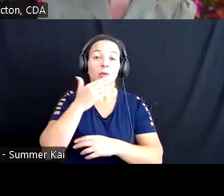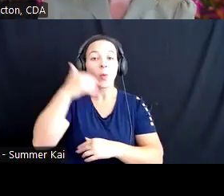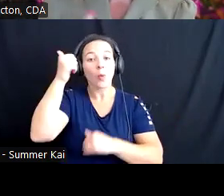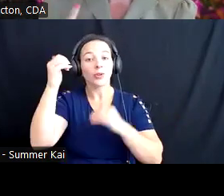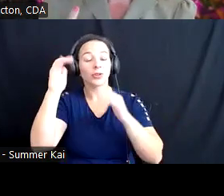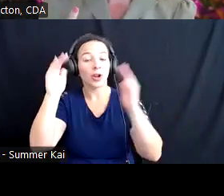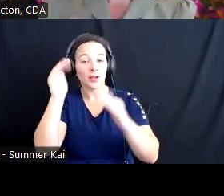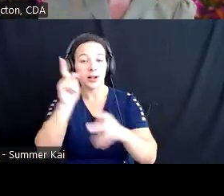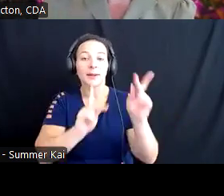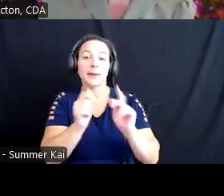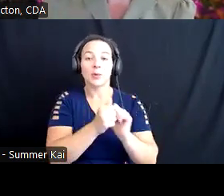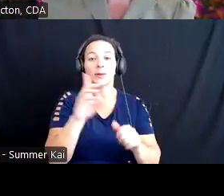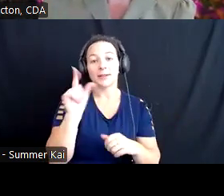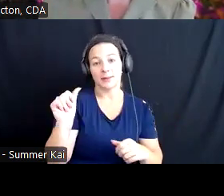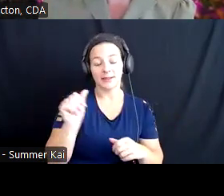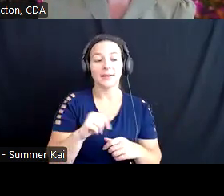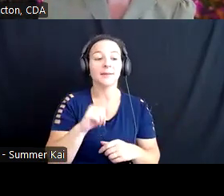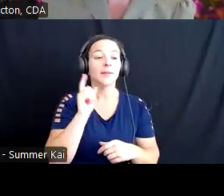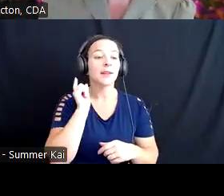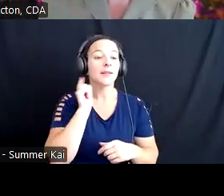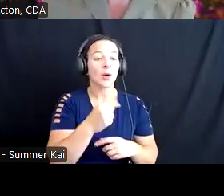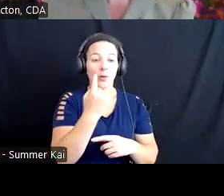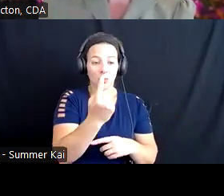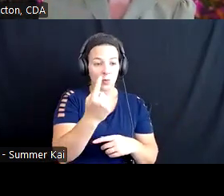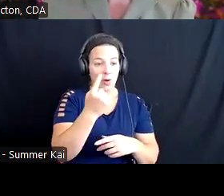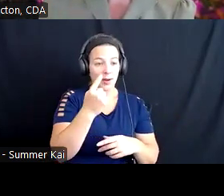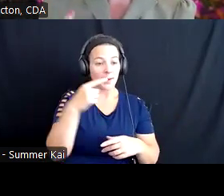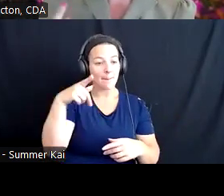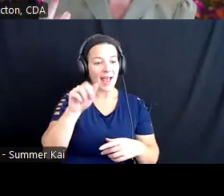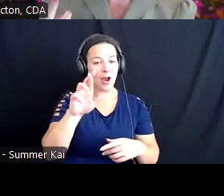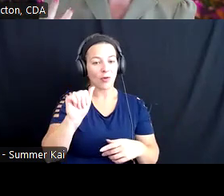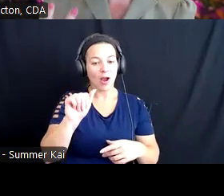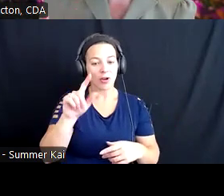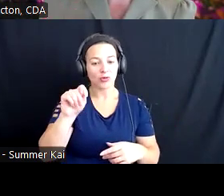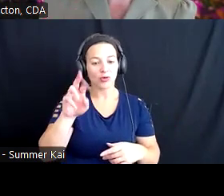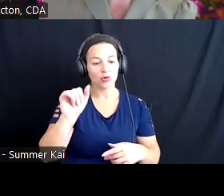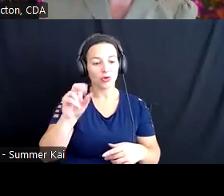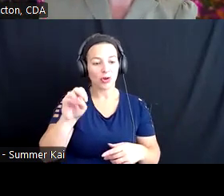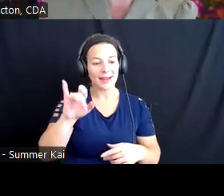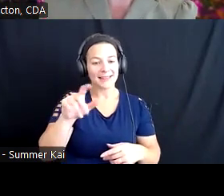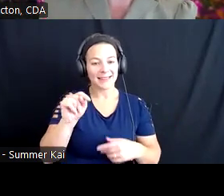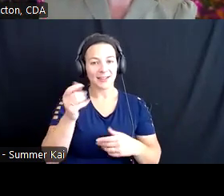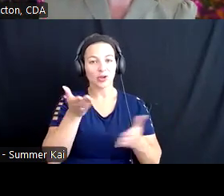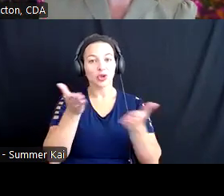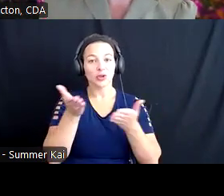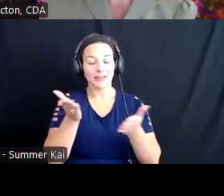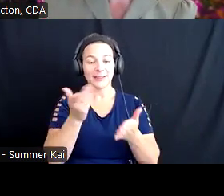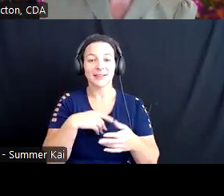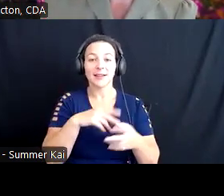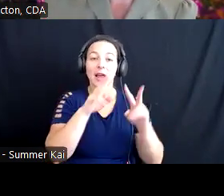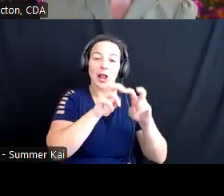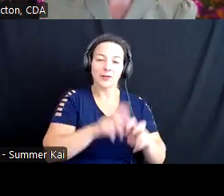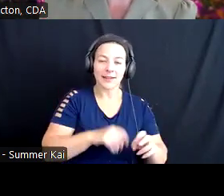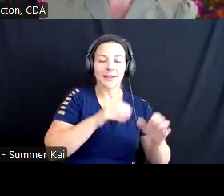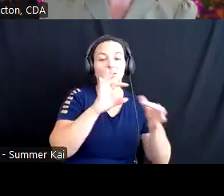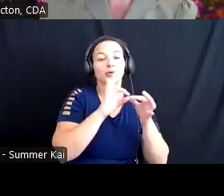disabilities through paratransit services, looking 2 at transportation coordination, and then